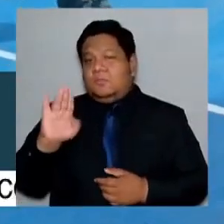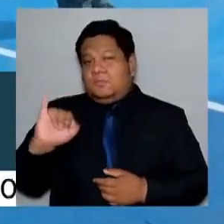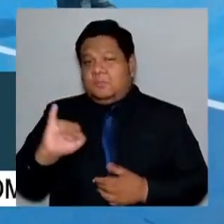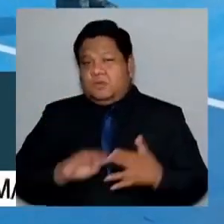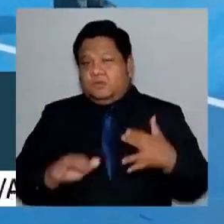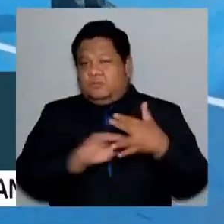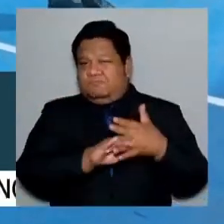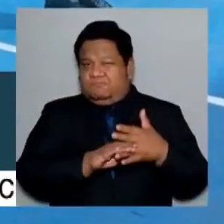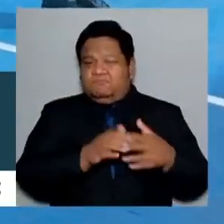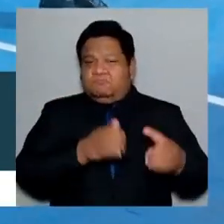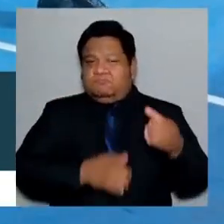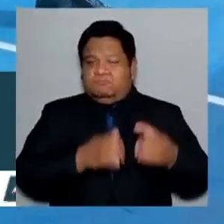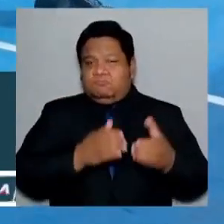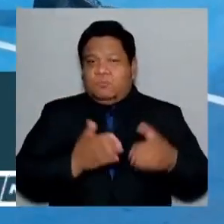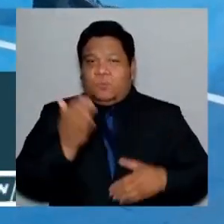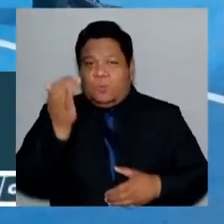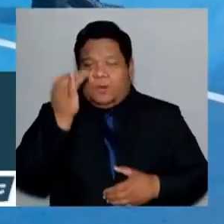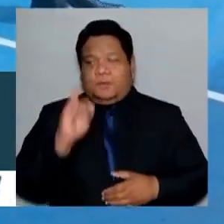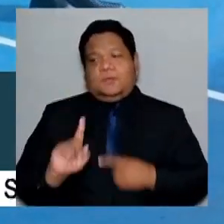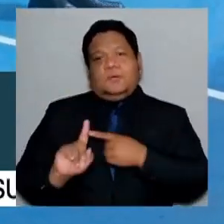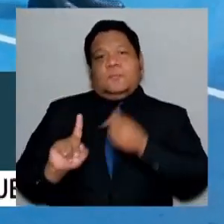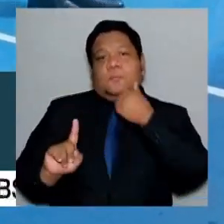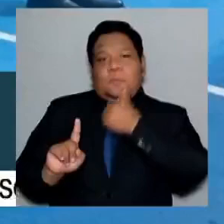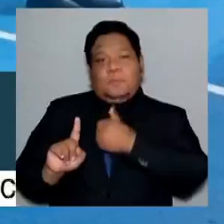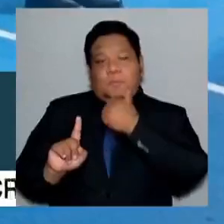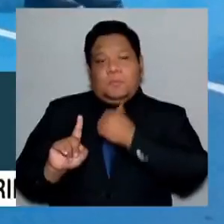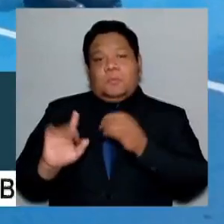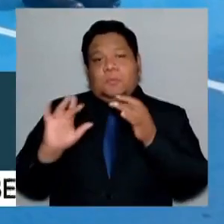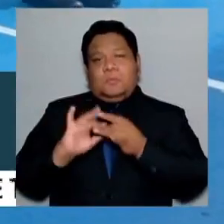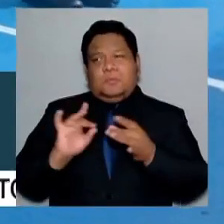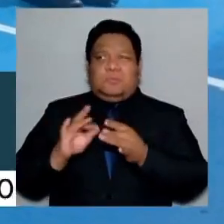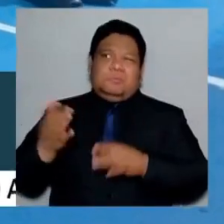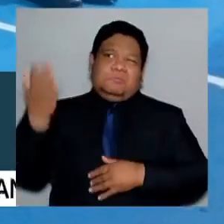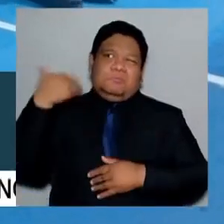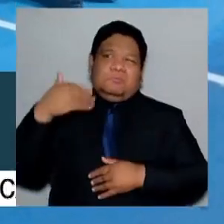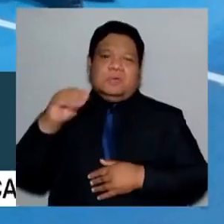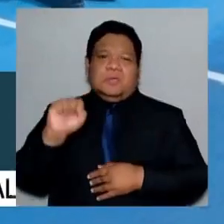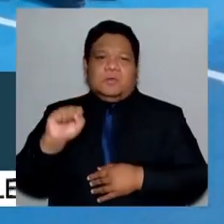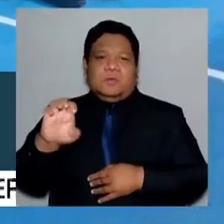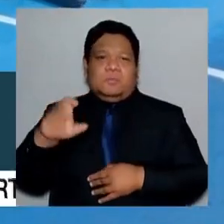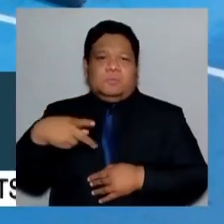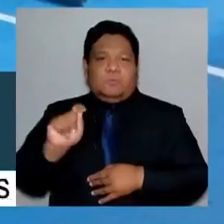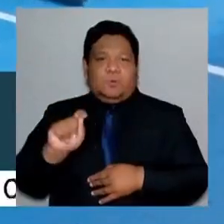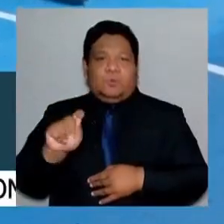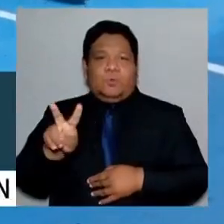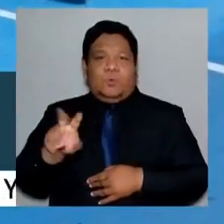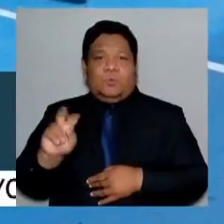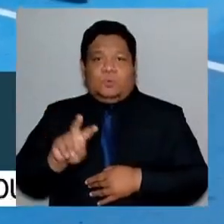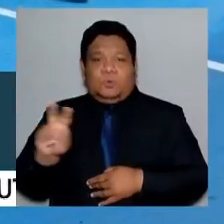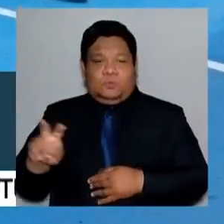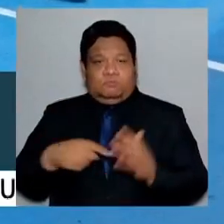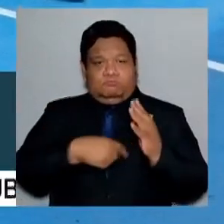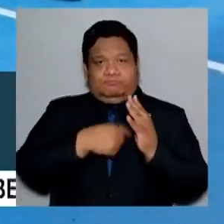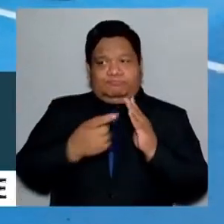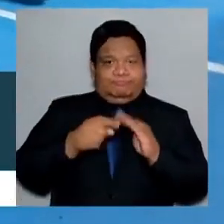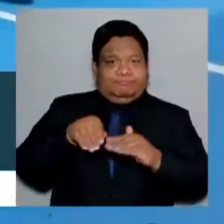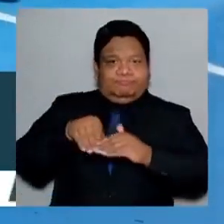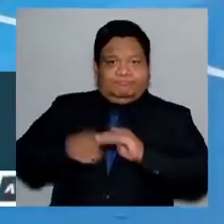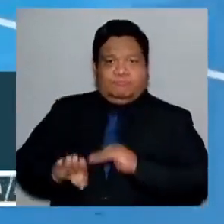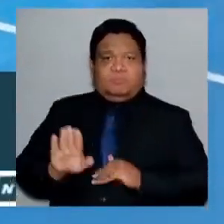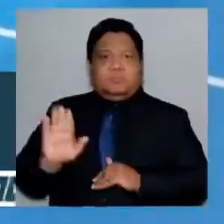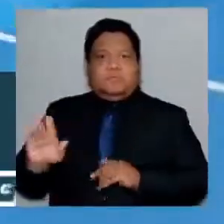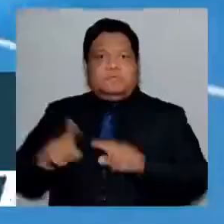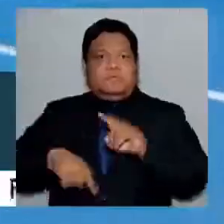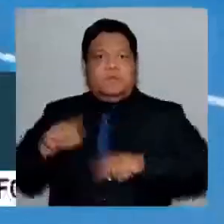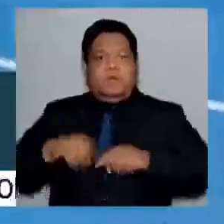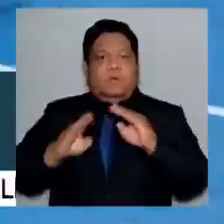from a female client alleging that sometime in September 2022, these policemen barged into her friend's house claiming a drug